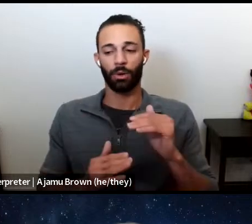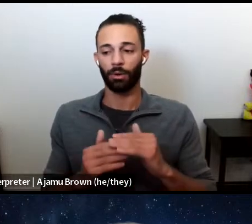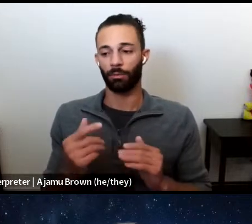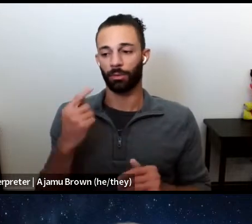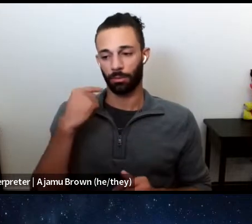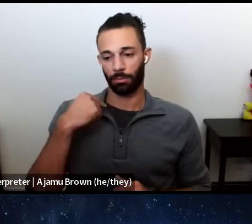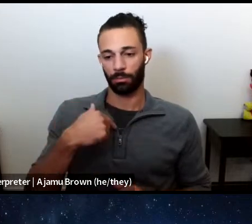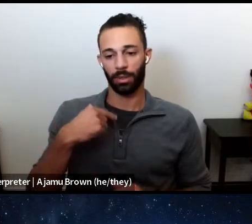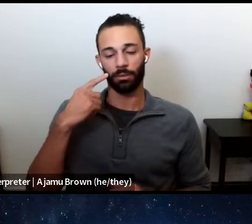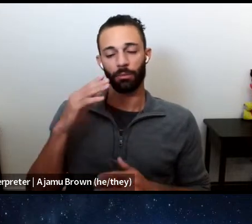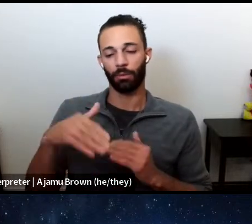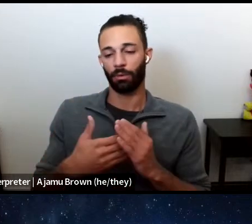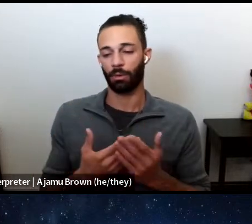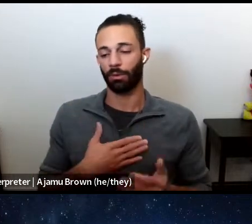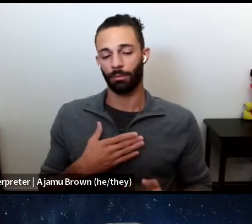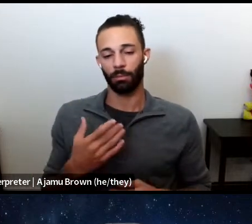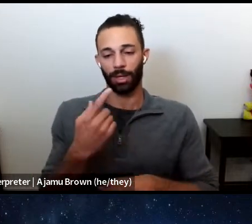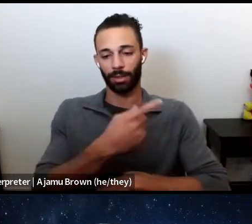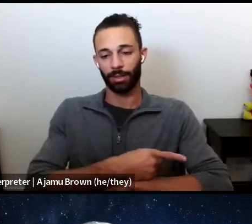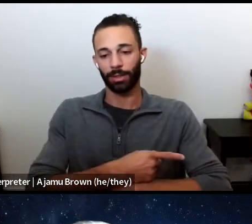Ashe.